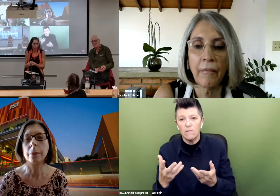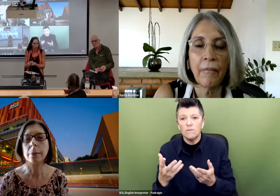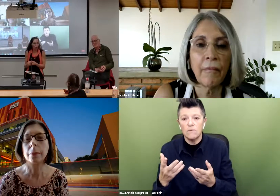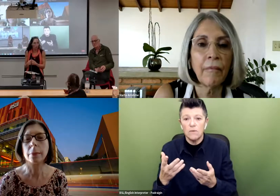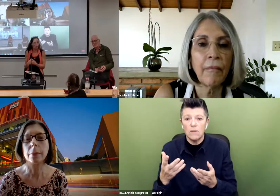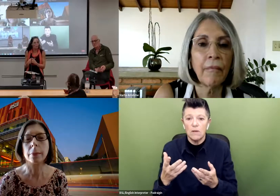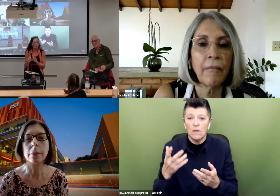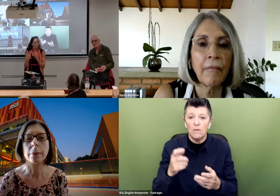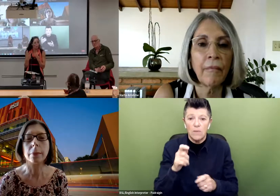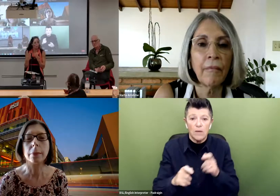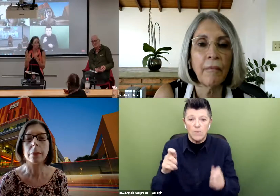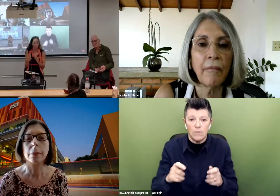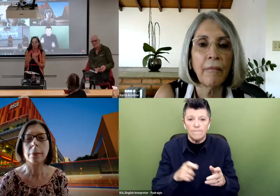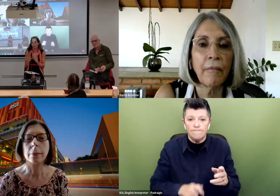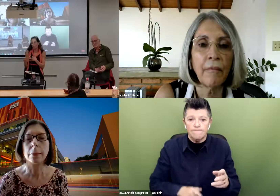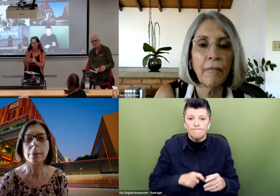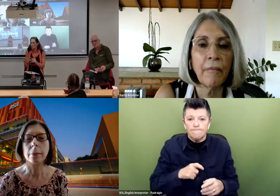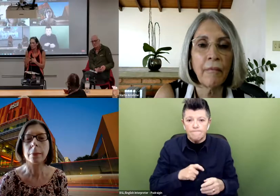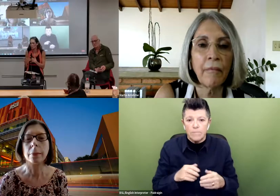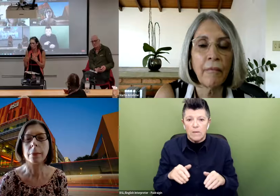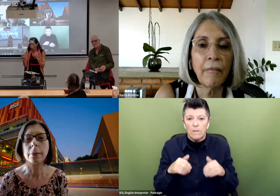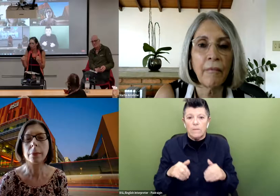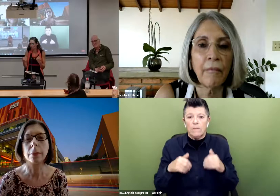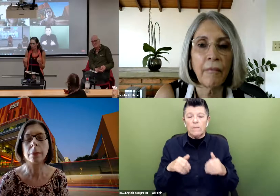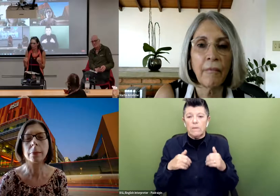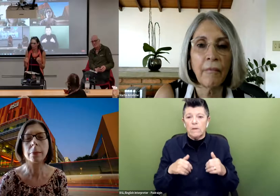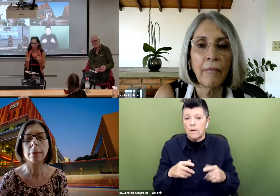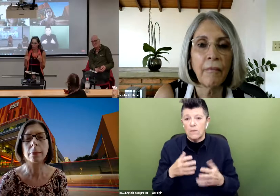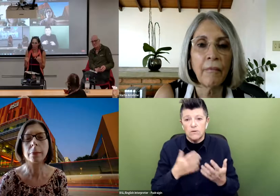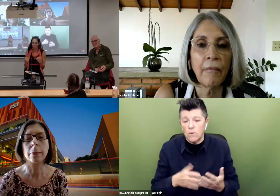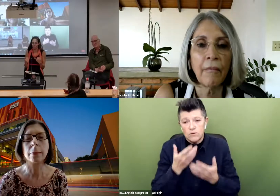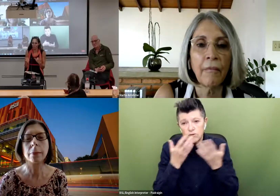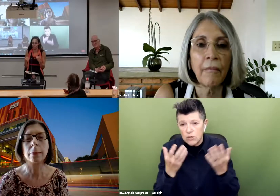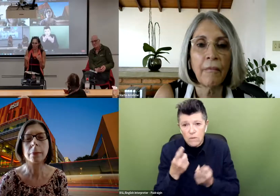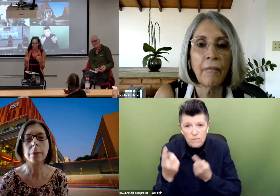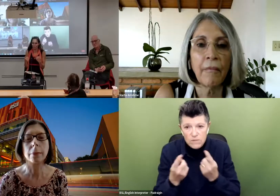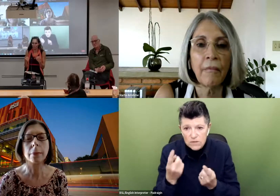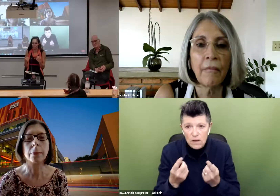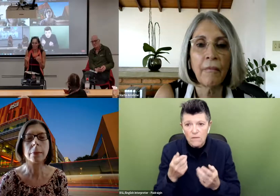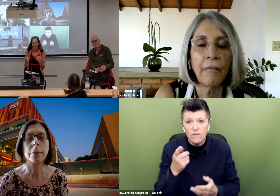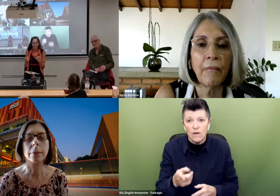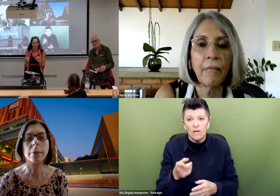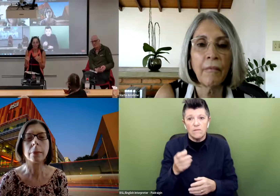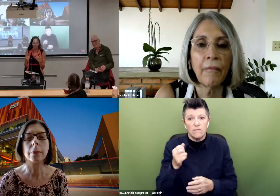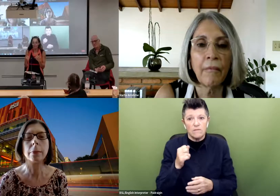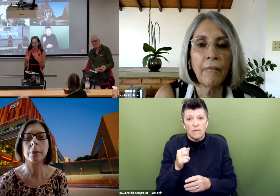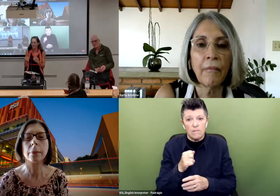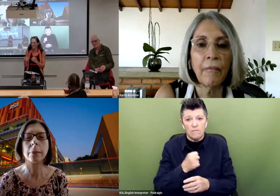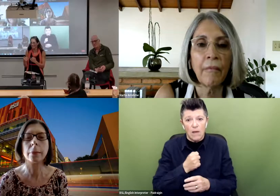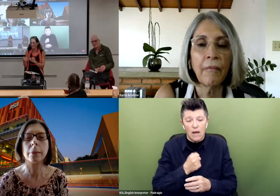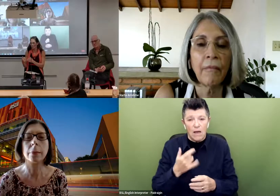their voice, who might not be able to or wanting to show themselves and the situations and the lives they are living in, they